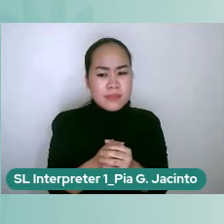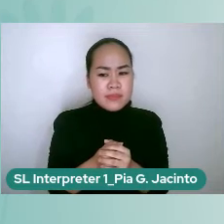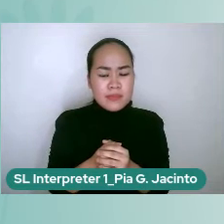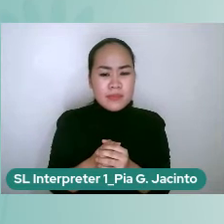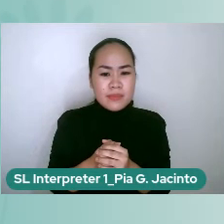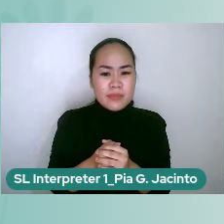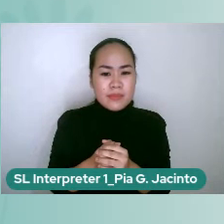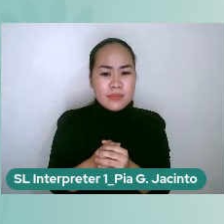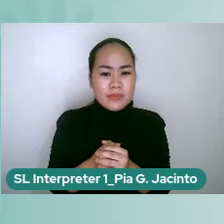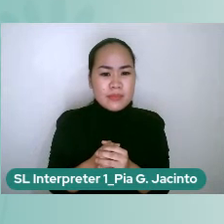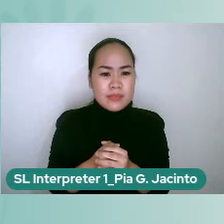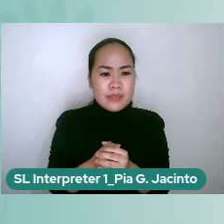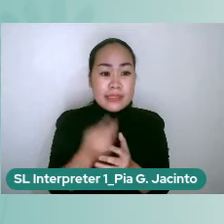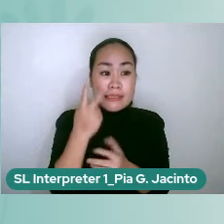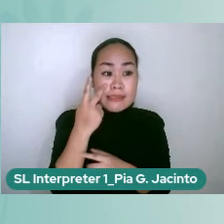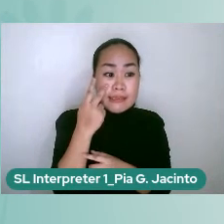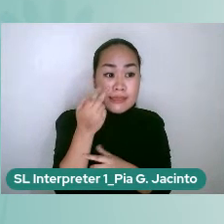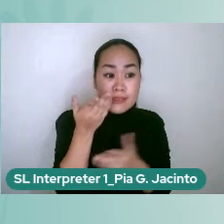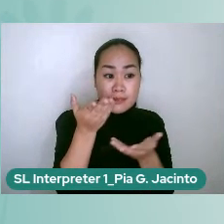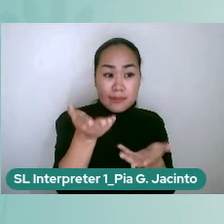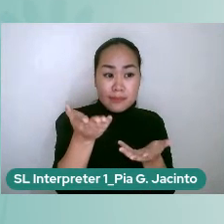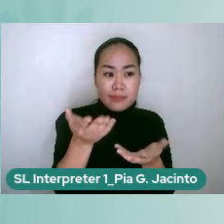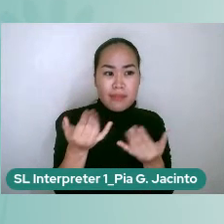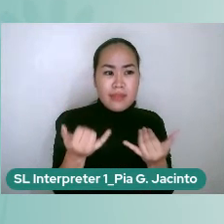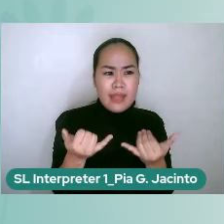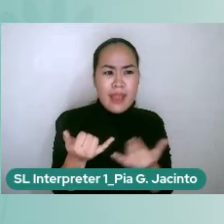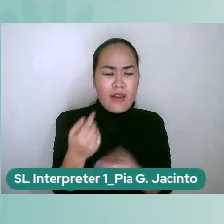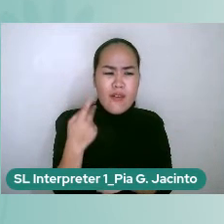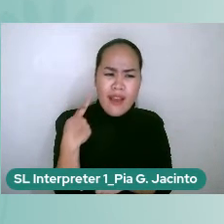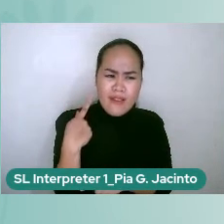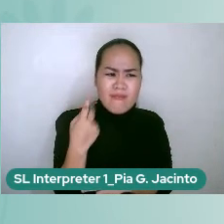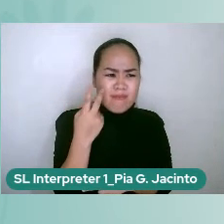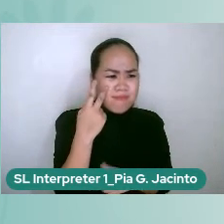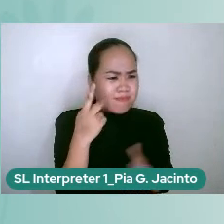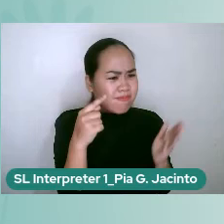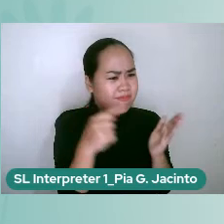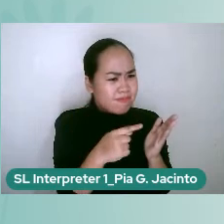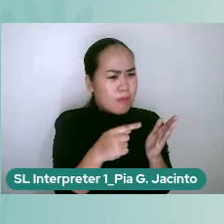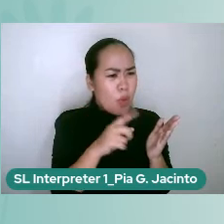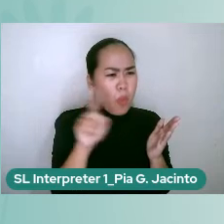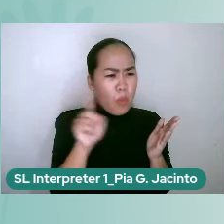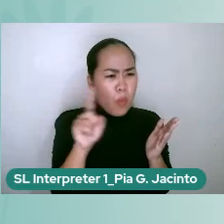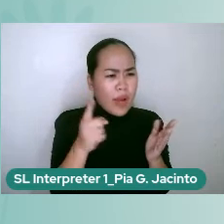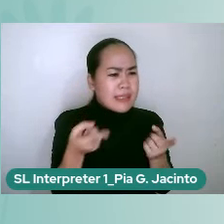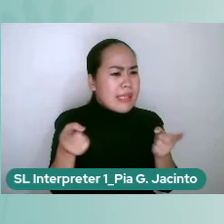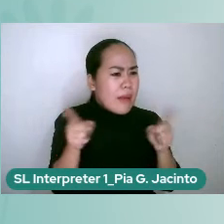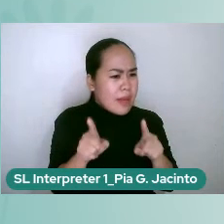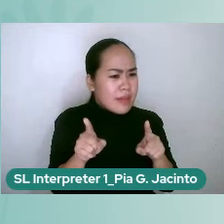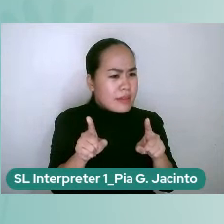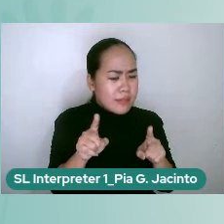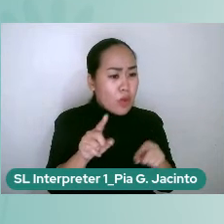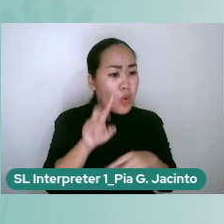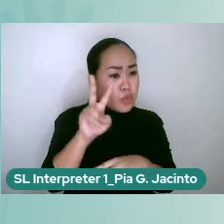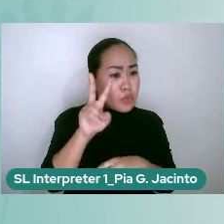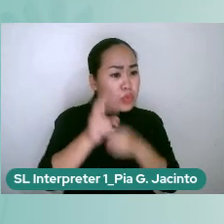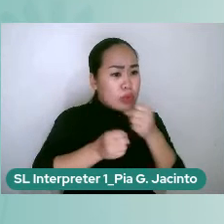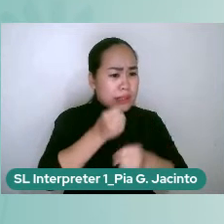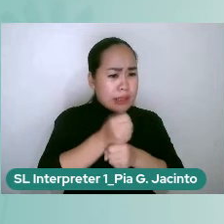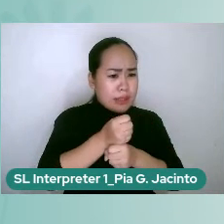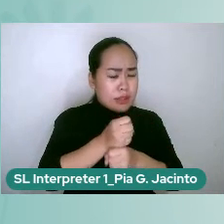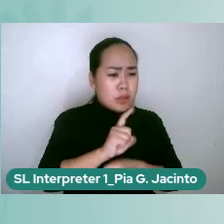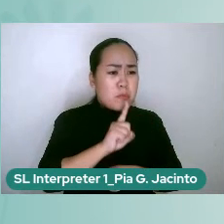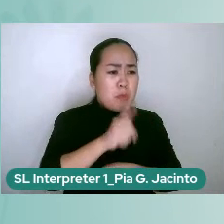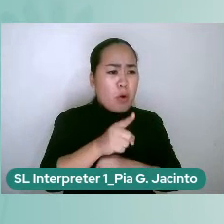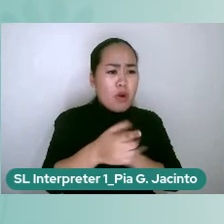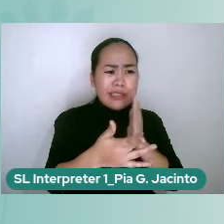If we stop and look at the history, we recognize a lot happened in those first 2 years. This is when all the discussions on the technical